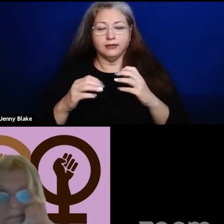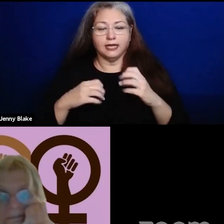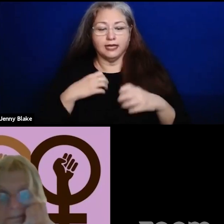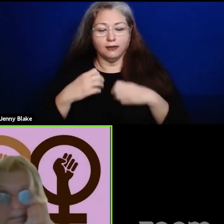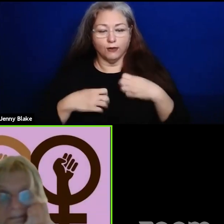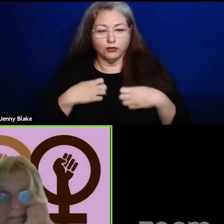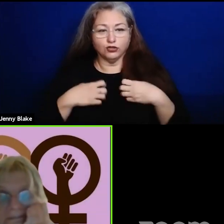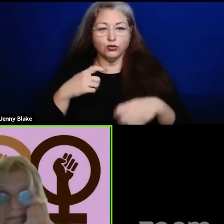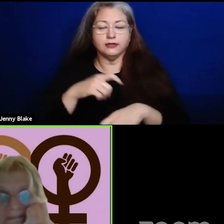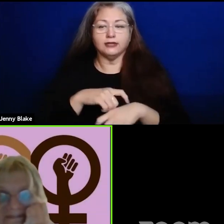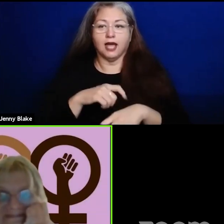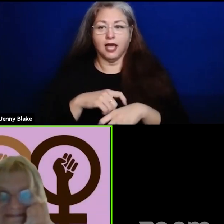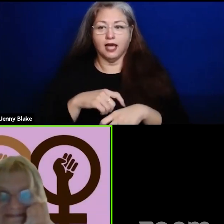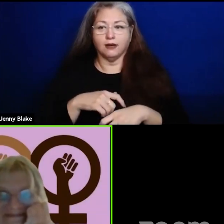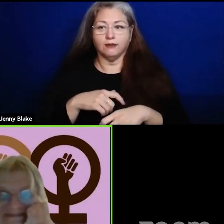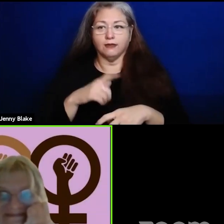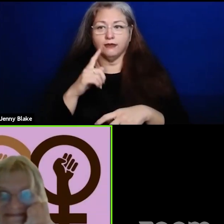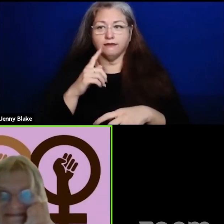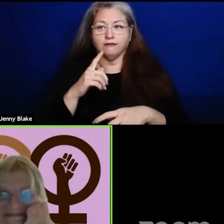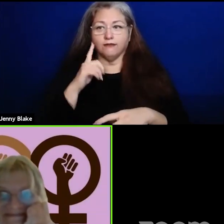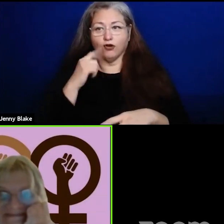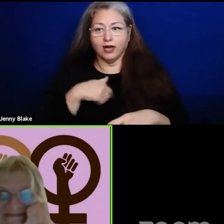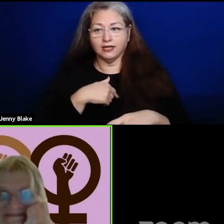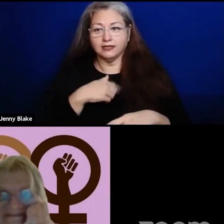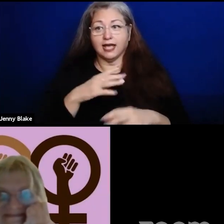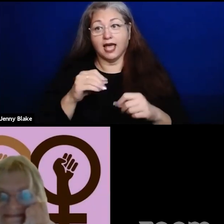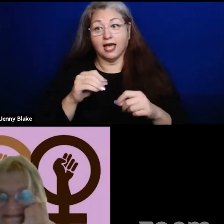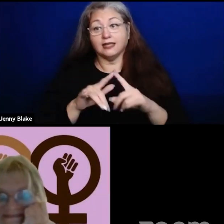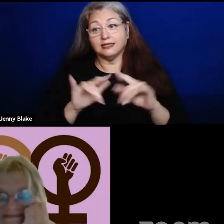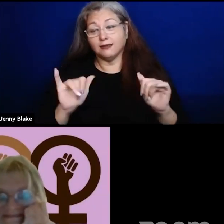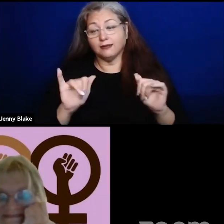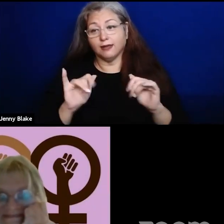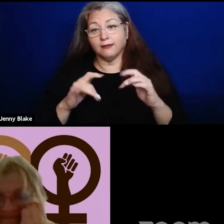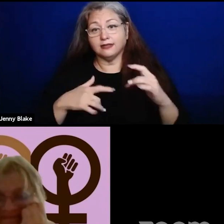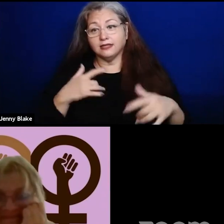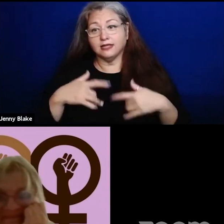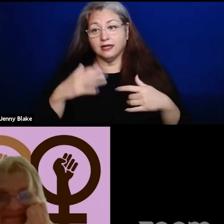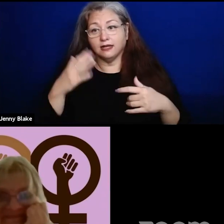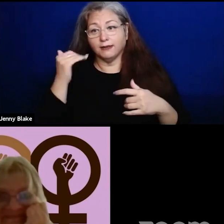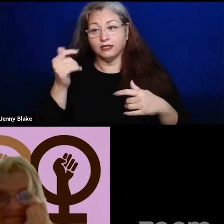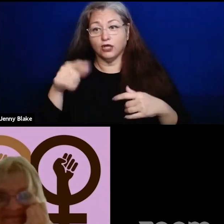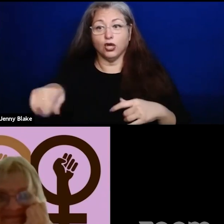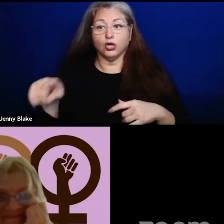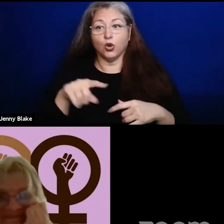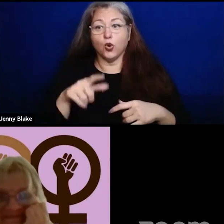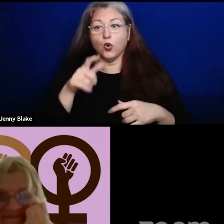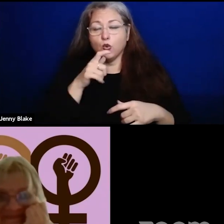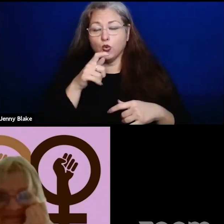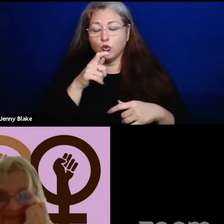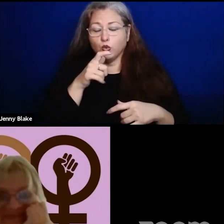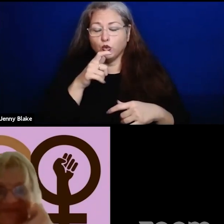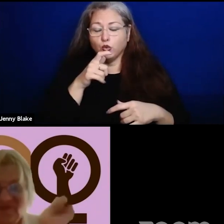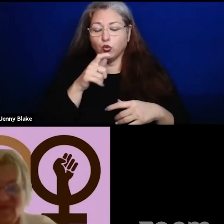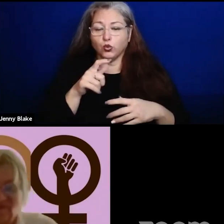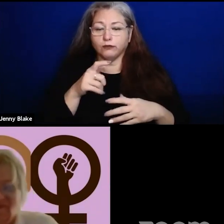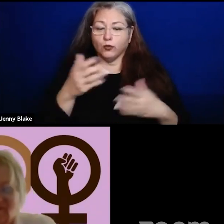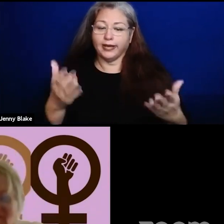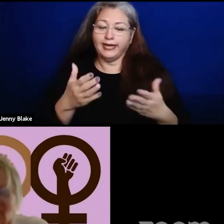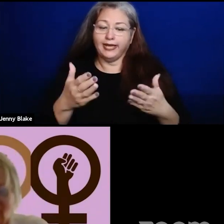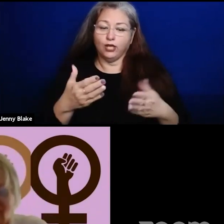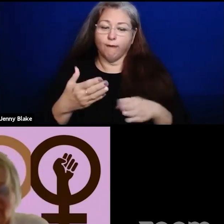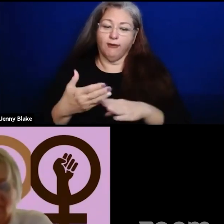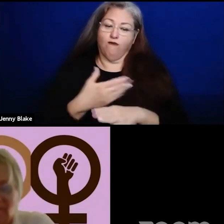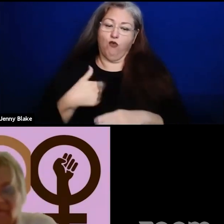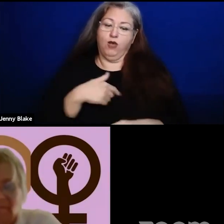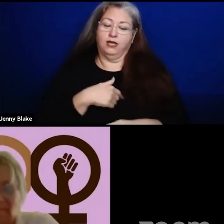time for us and exciting because those who have walked before us have given